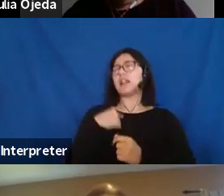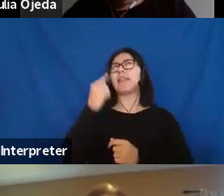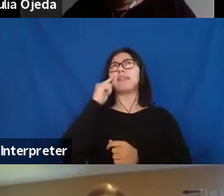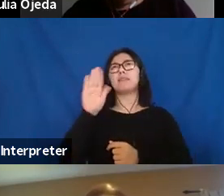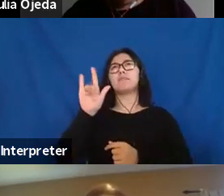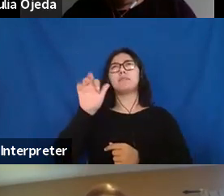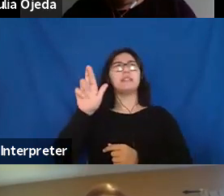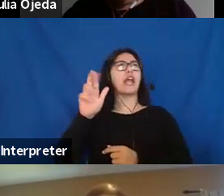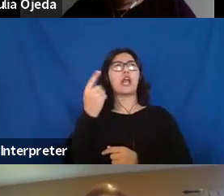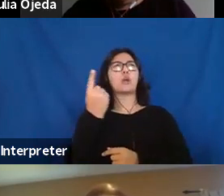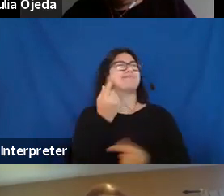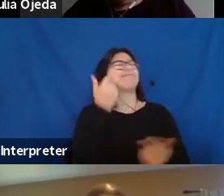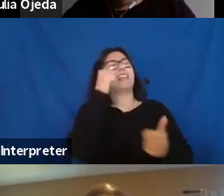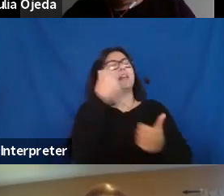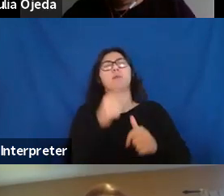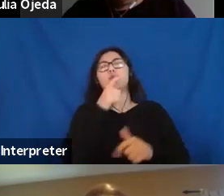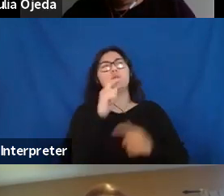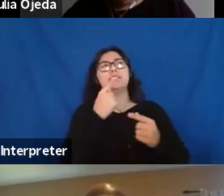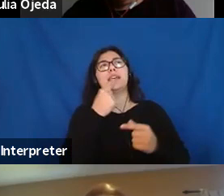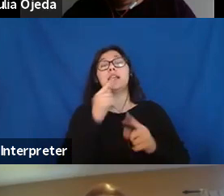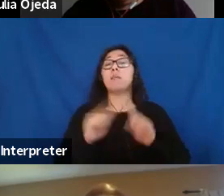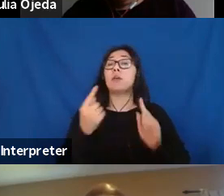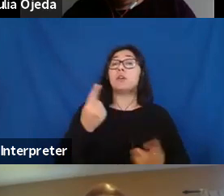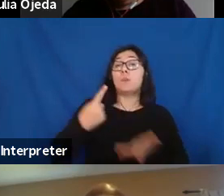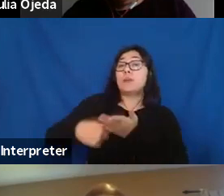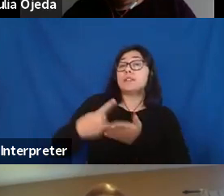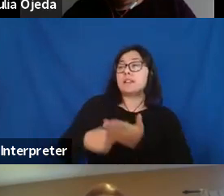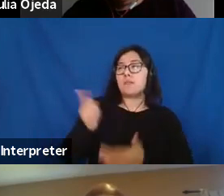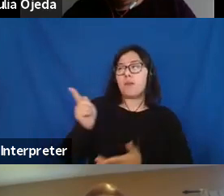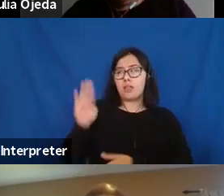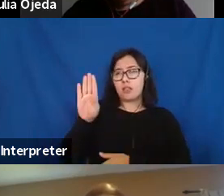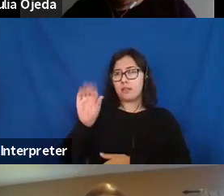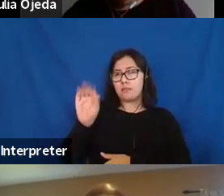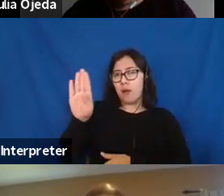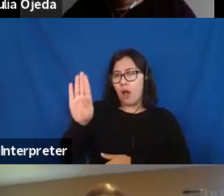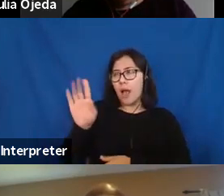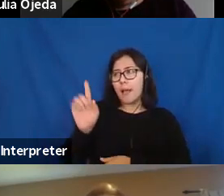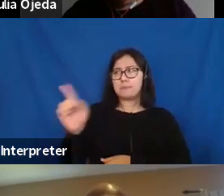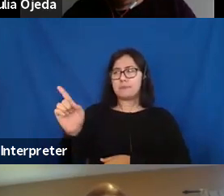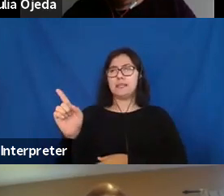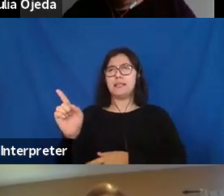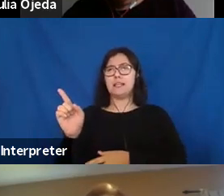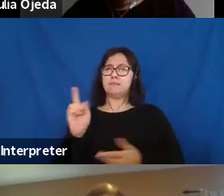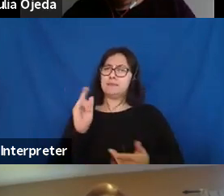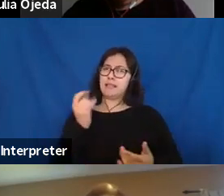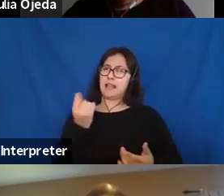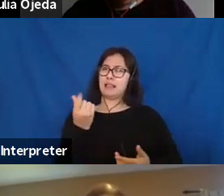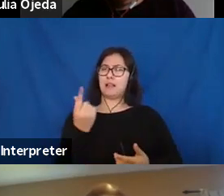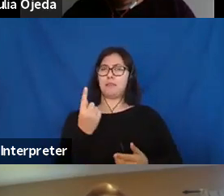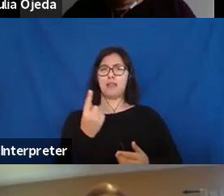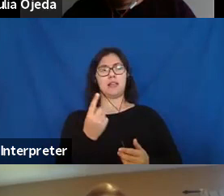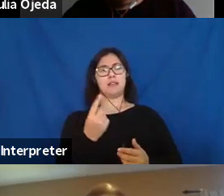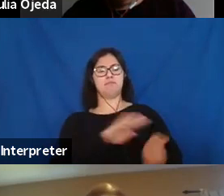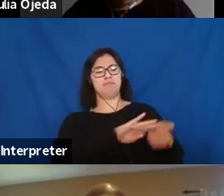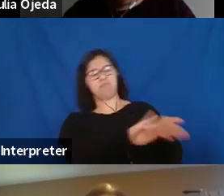can't remember, we talked about, well, did Bob come across as being dismissive?